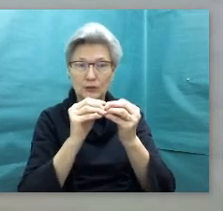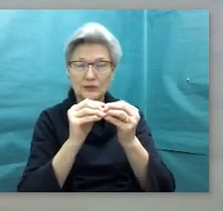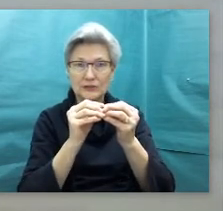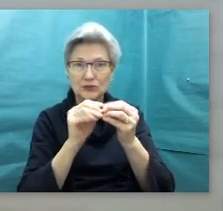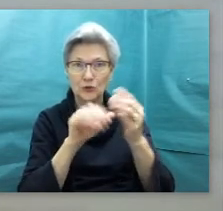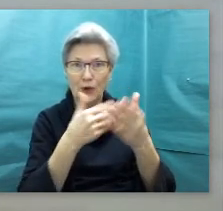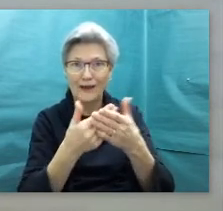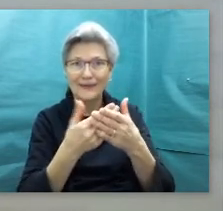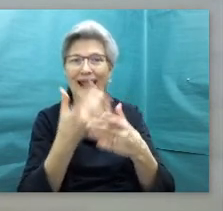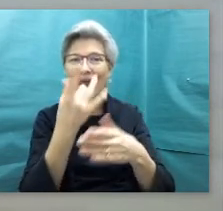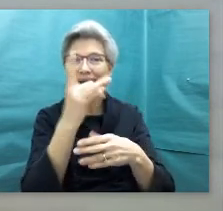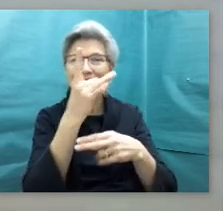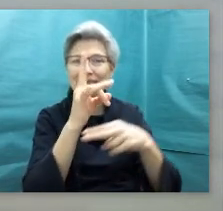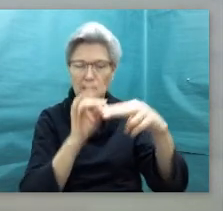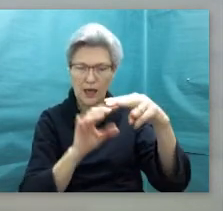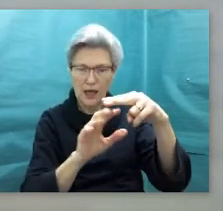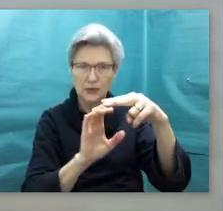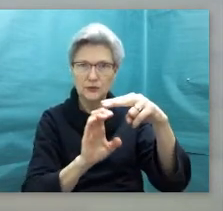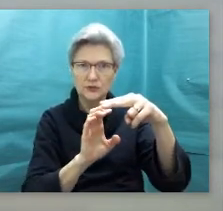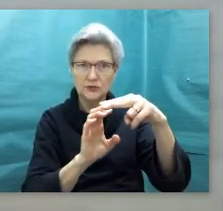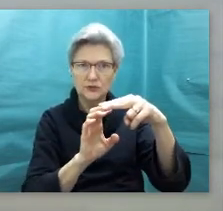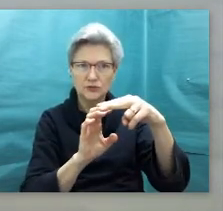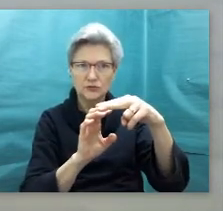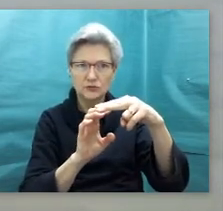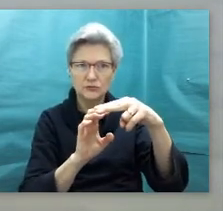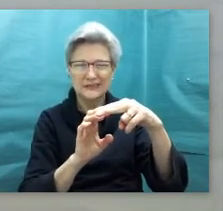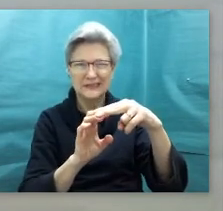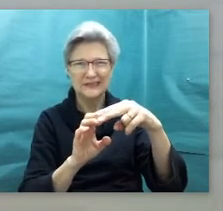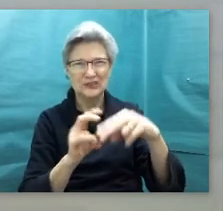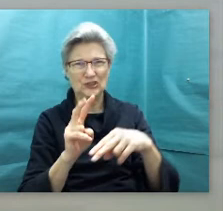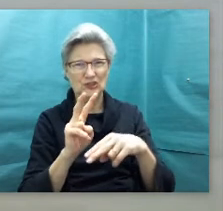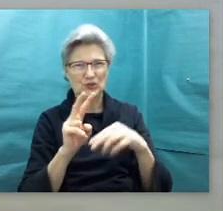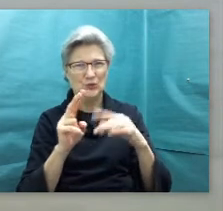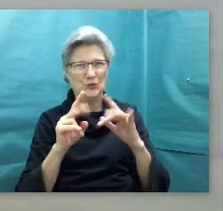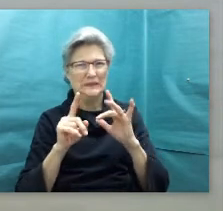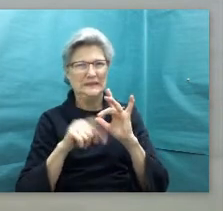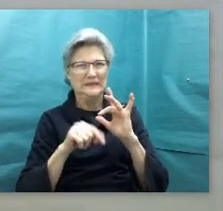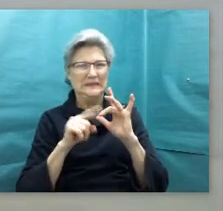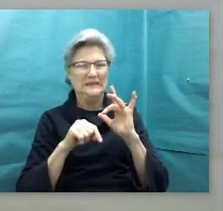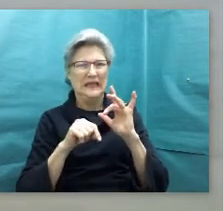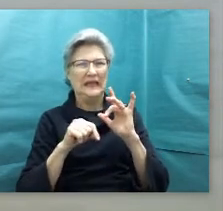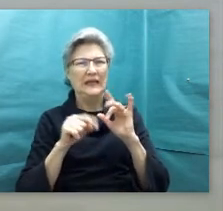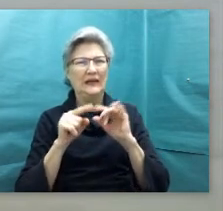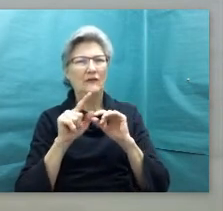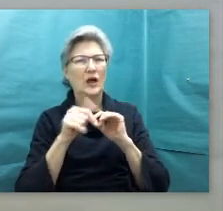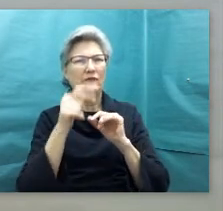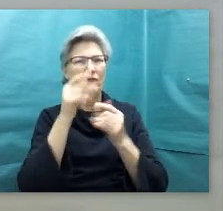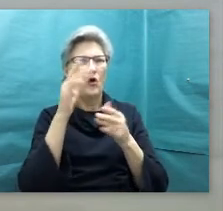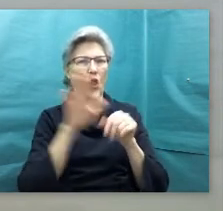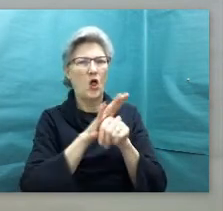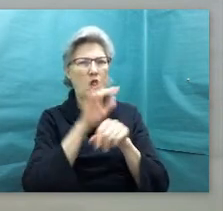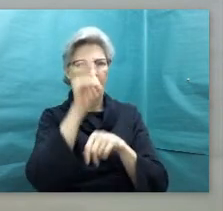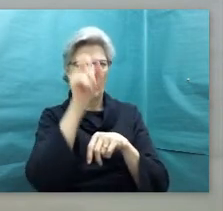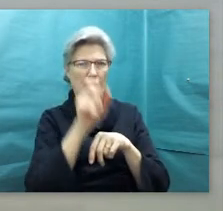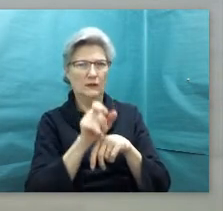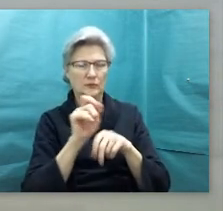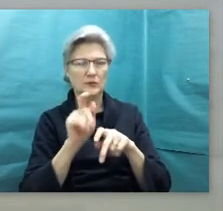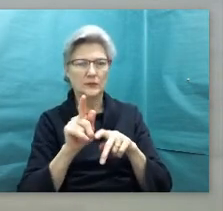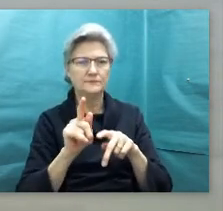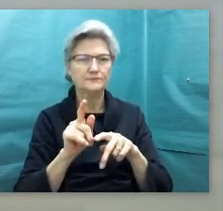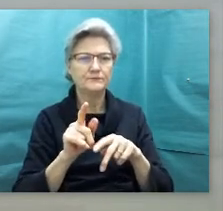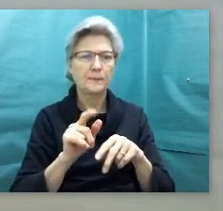to get to 18/100ths, which is just too short of another column. So I'm going to shade all of the ones in the next column except for the last